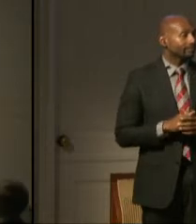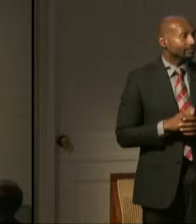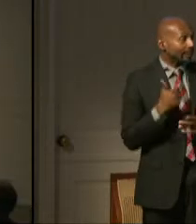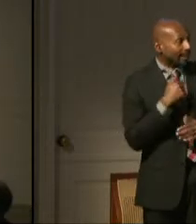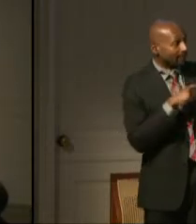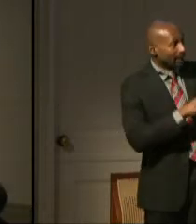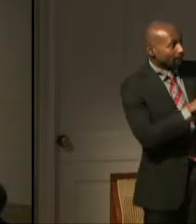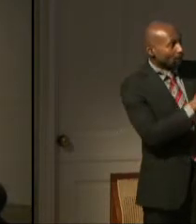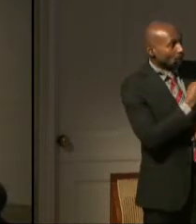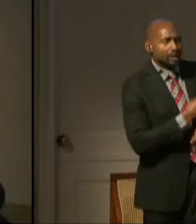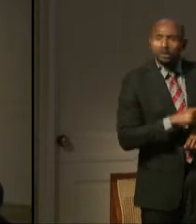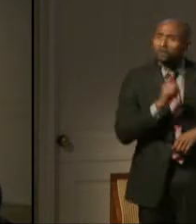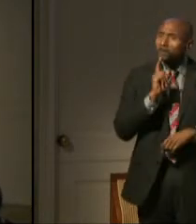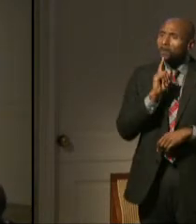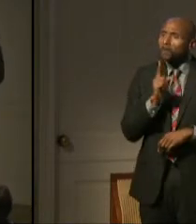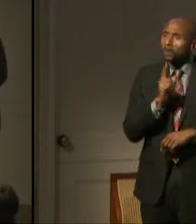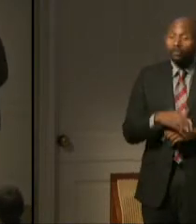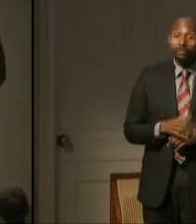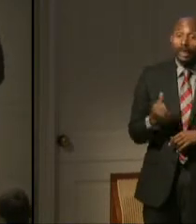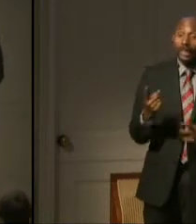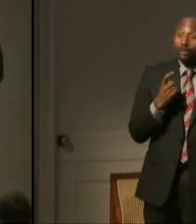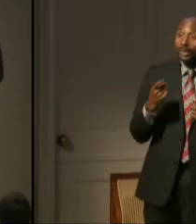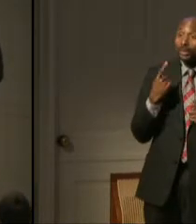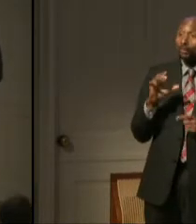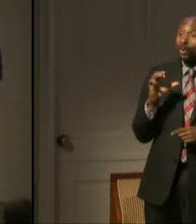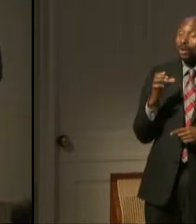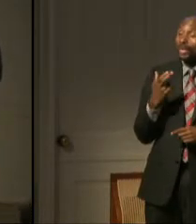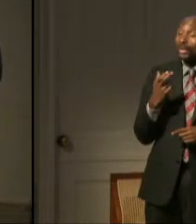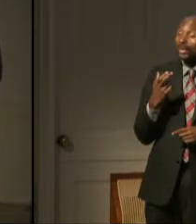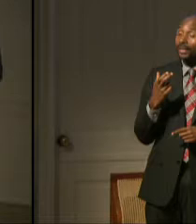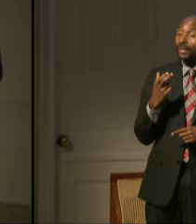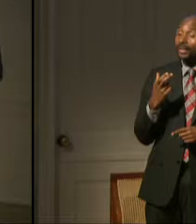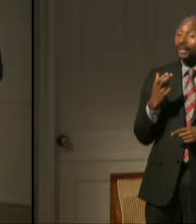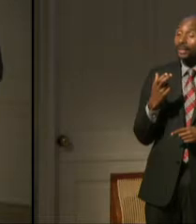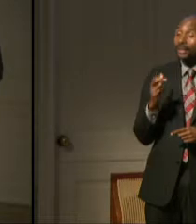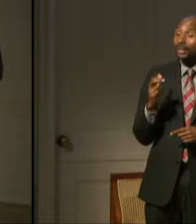Sure. Any questions for Chad?